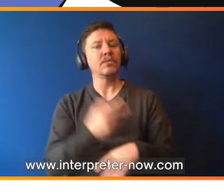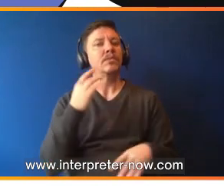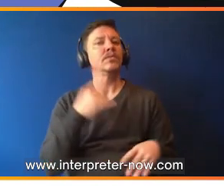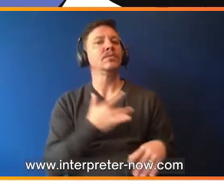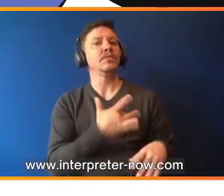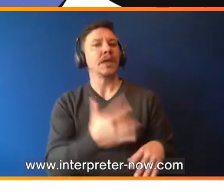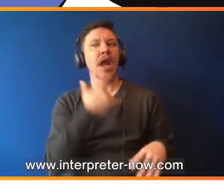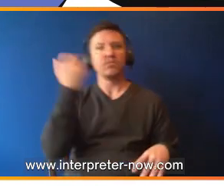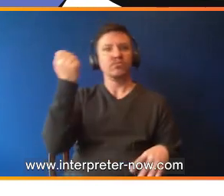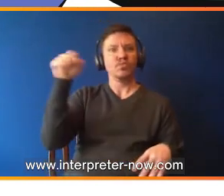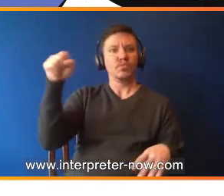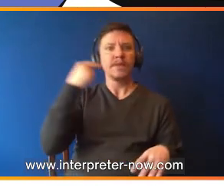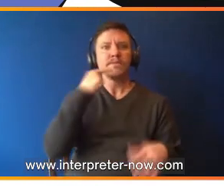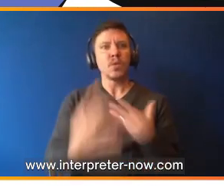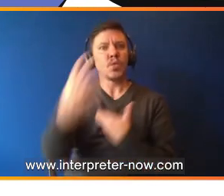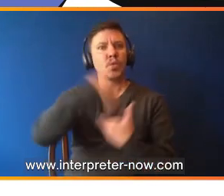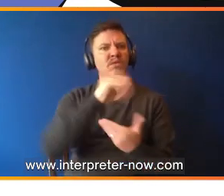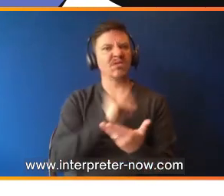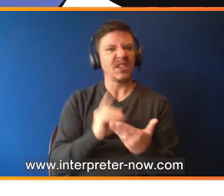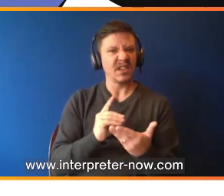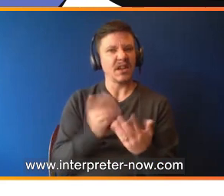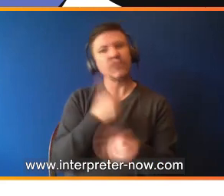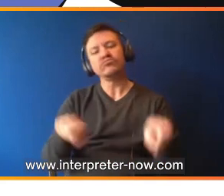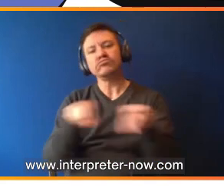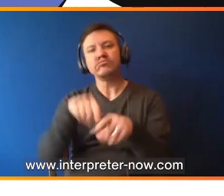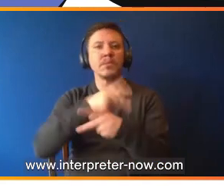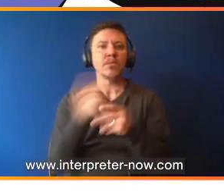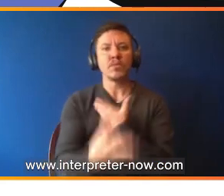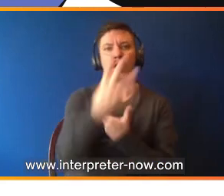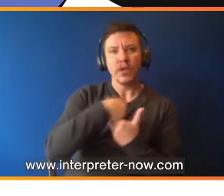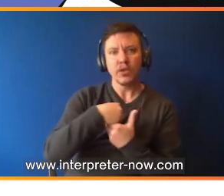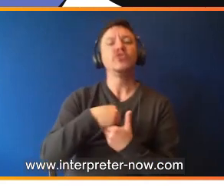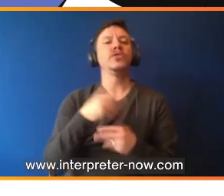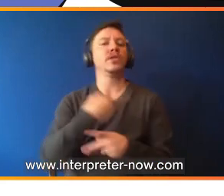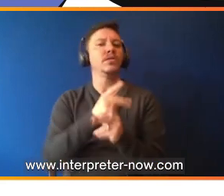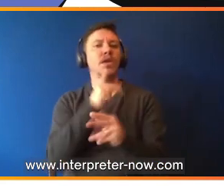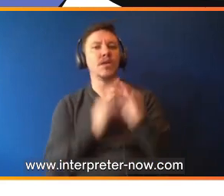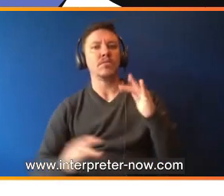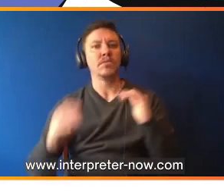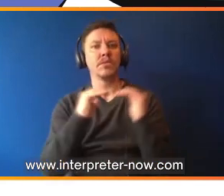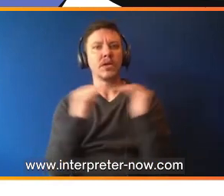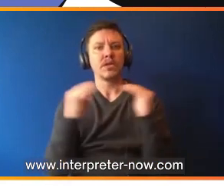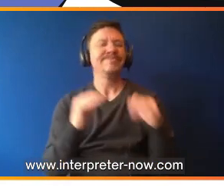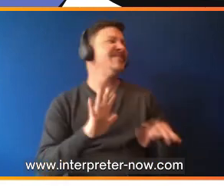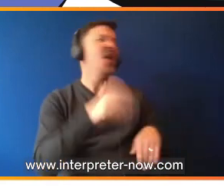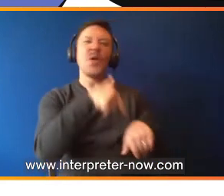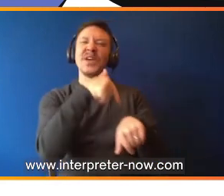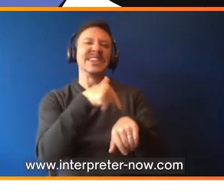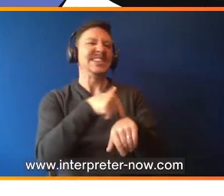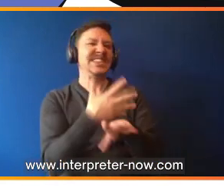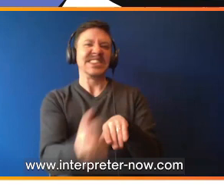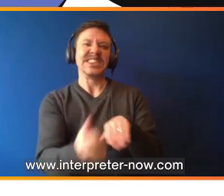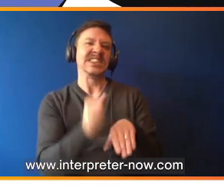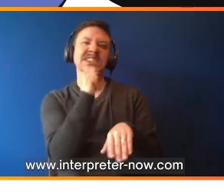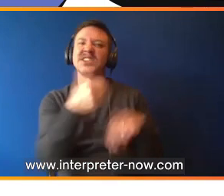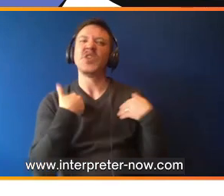well, urgency is also tied to a system, and that's the system of capitalism. And so again, we start to see that there's